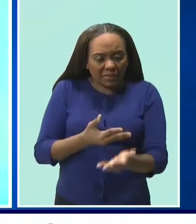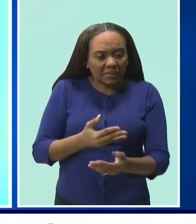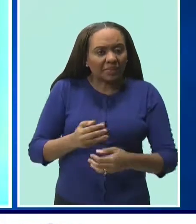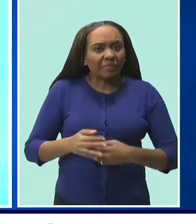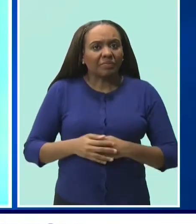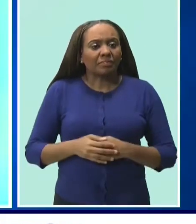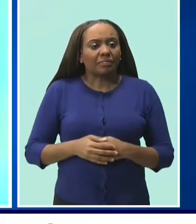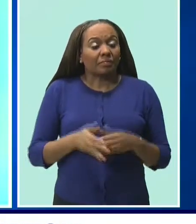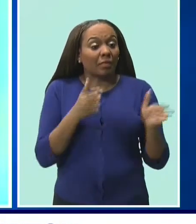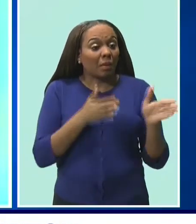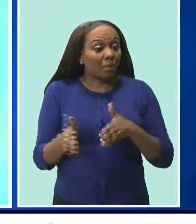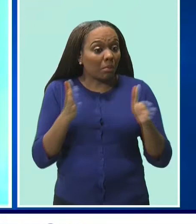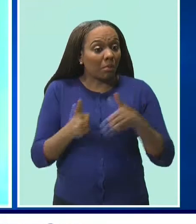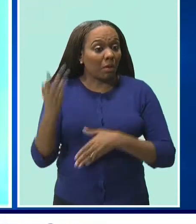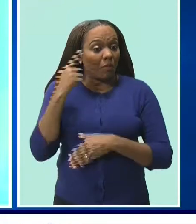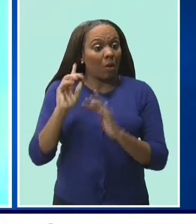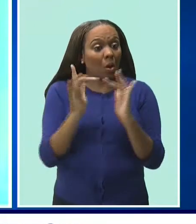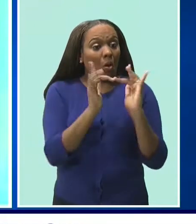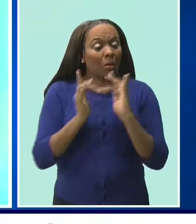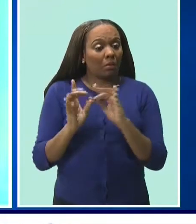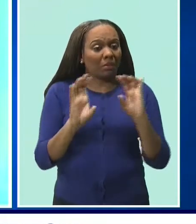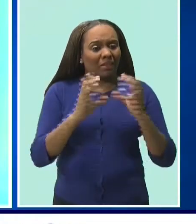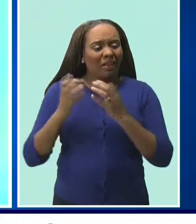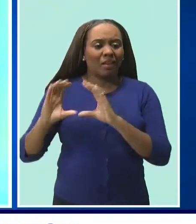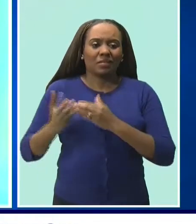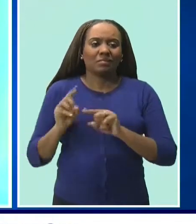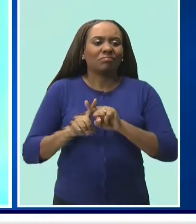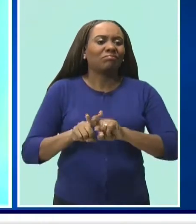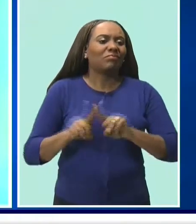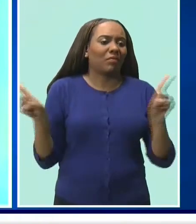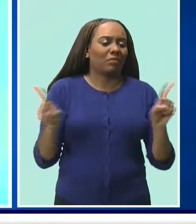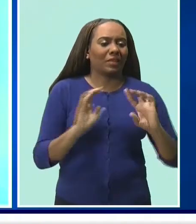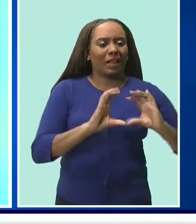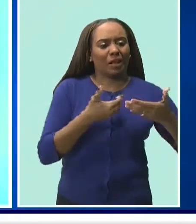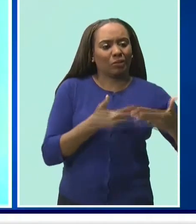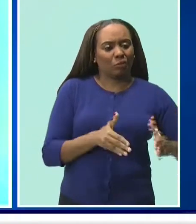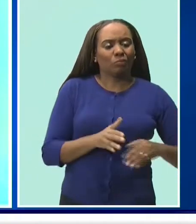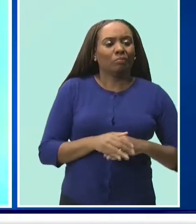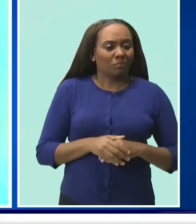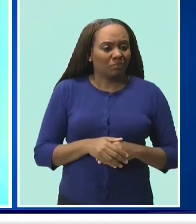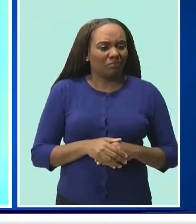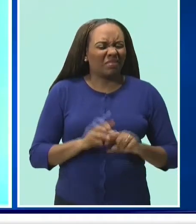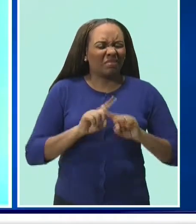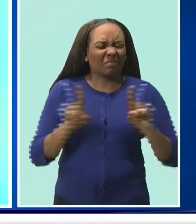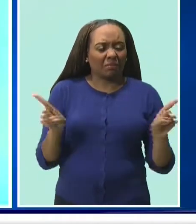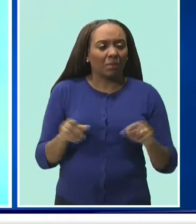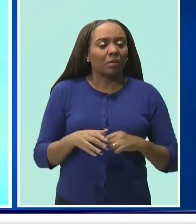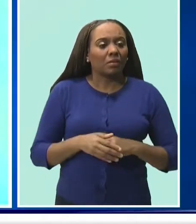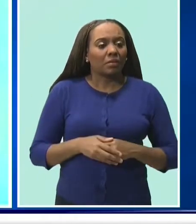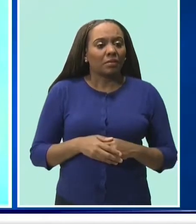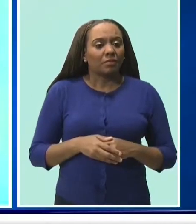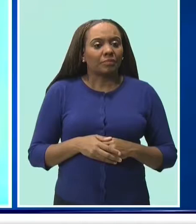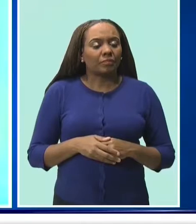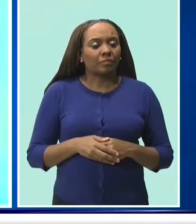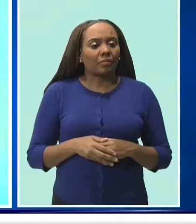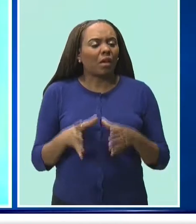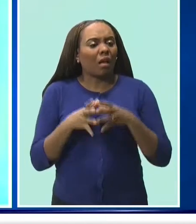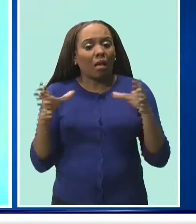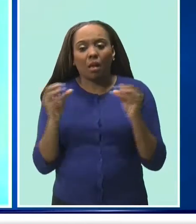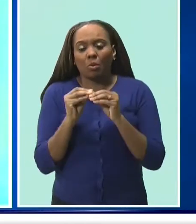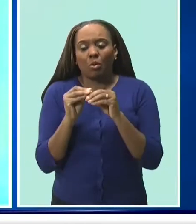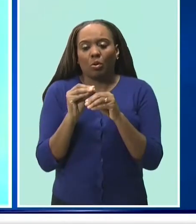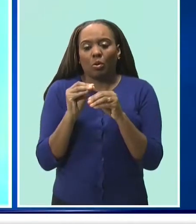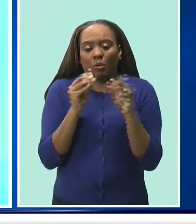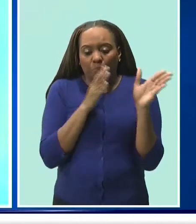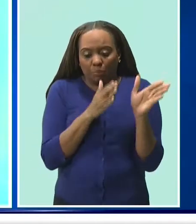the online classes also is different to what occurs in the classroom. It takes a lot more